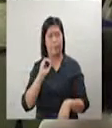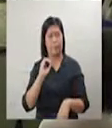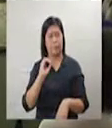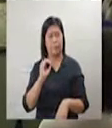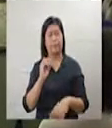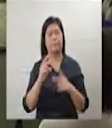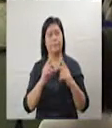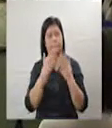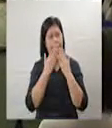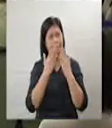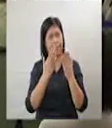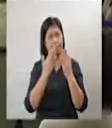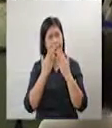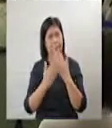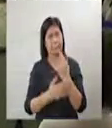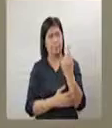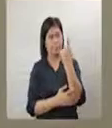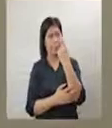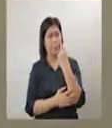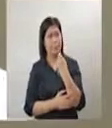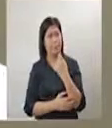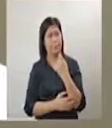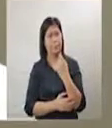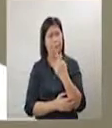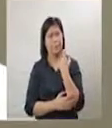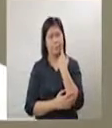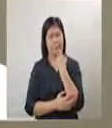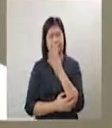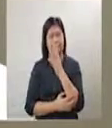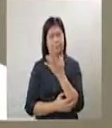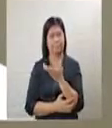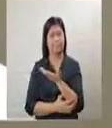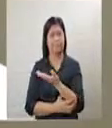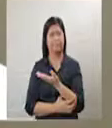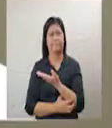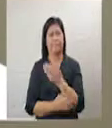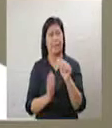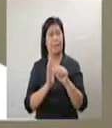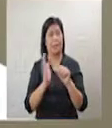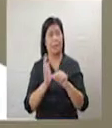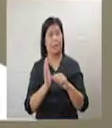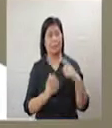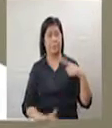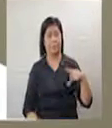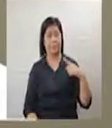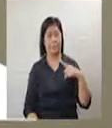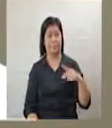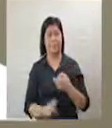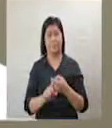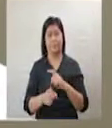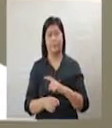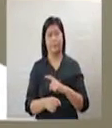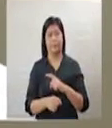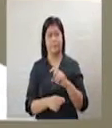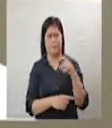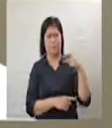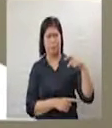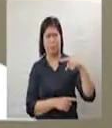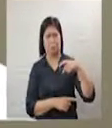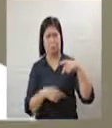nga ni Attorney Kapunan, from sperm to worm. I